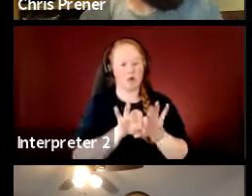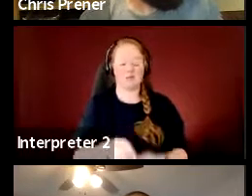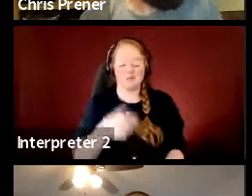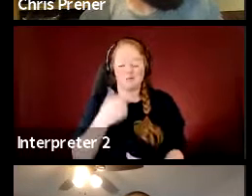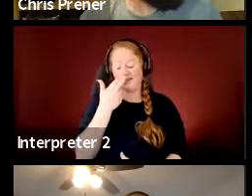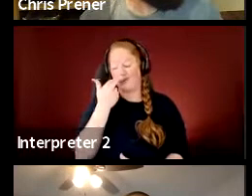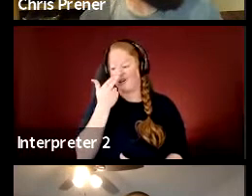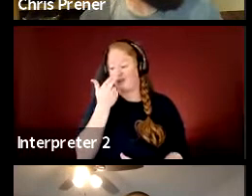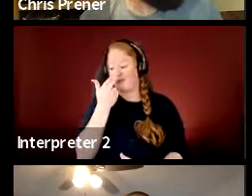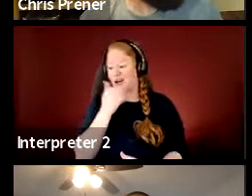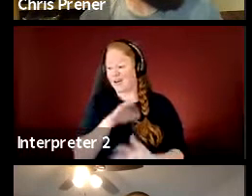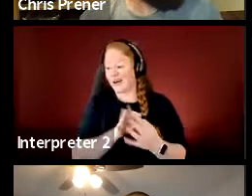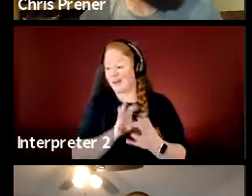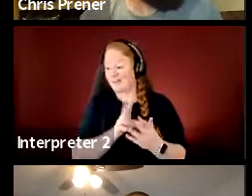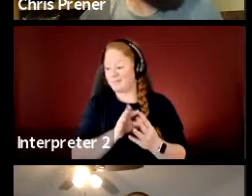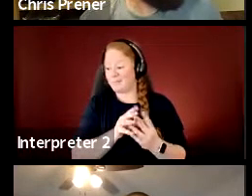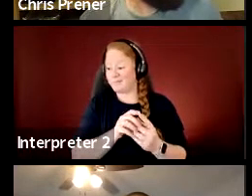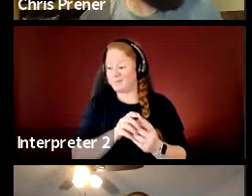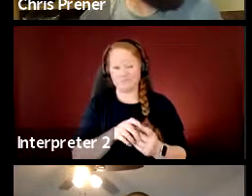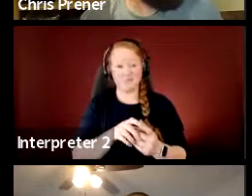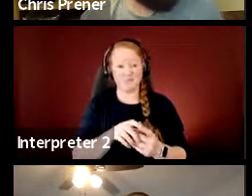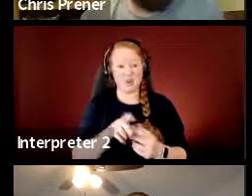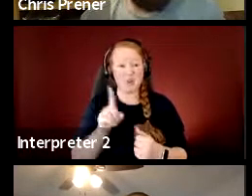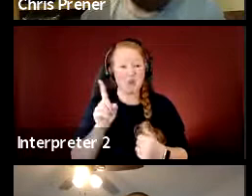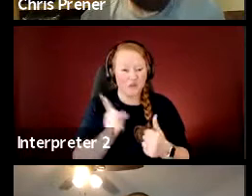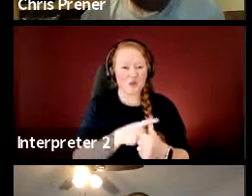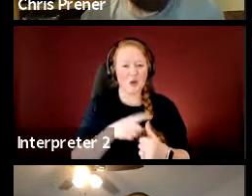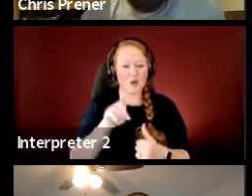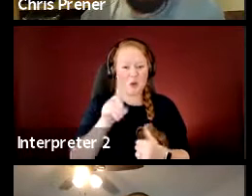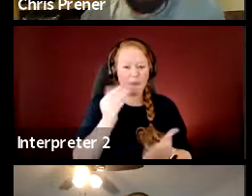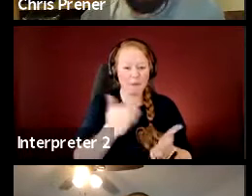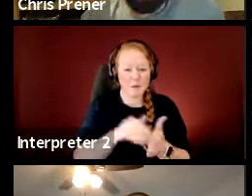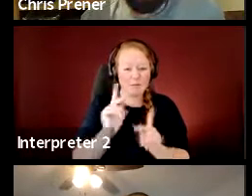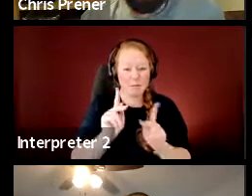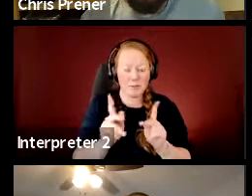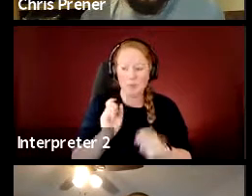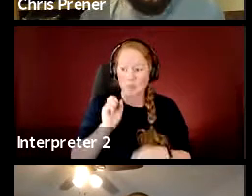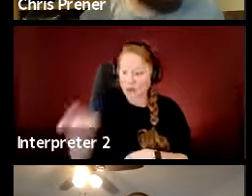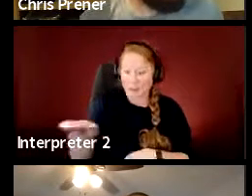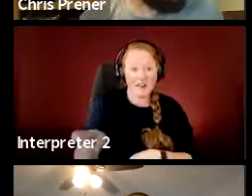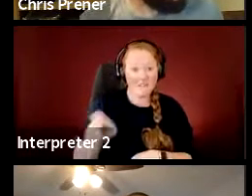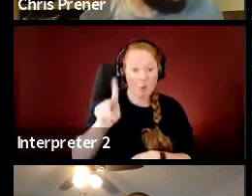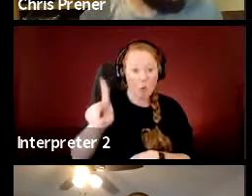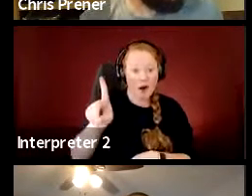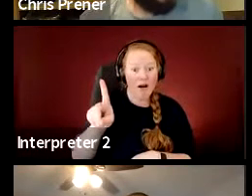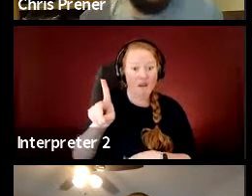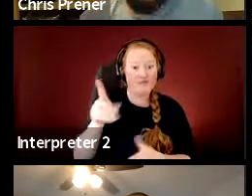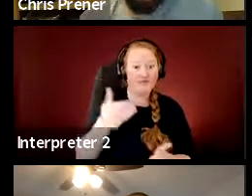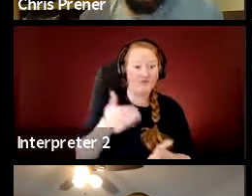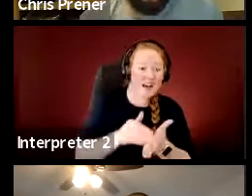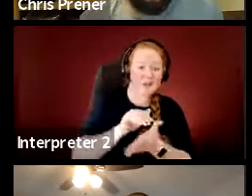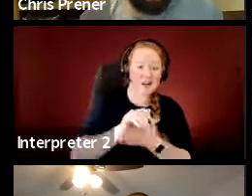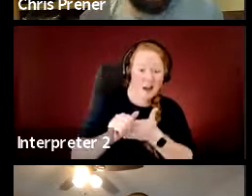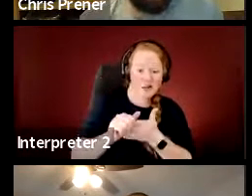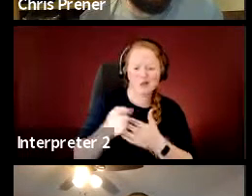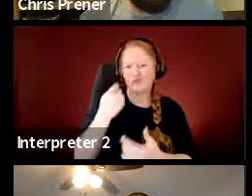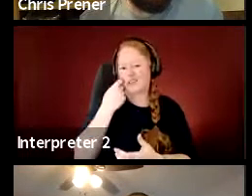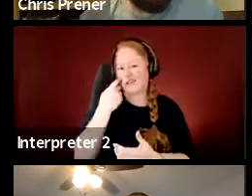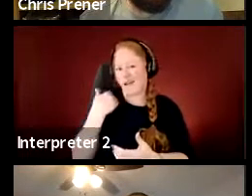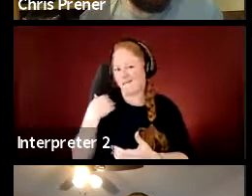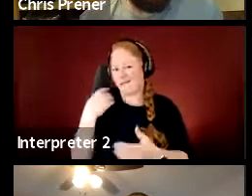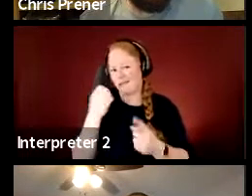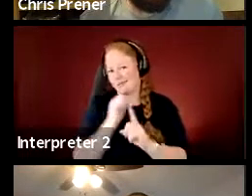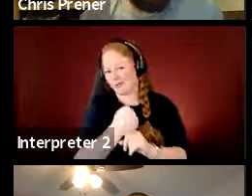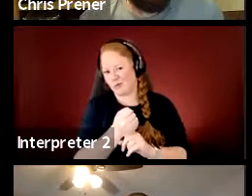give the first 1,000 people $1,000. It was because recently they had an incident at night where